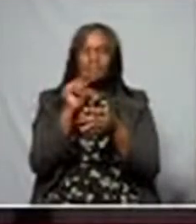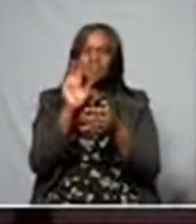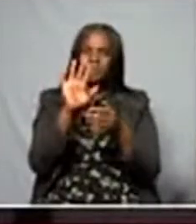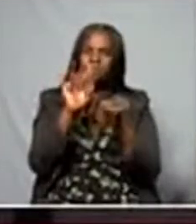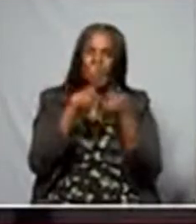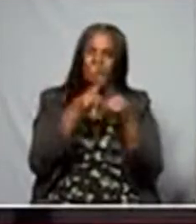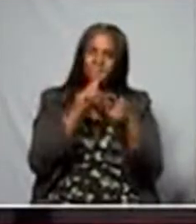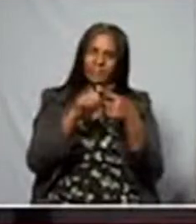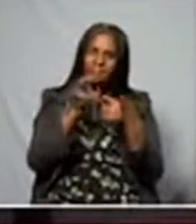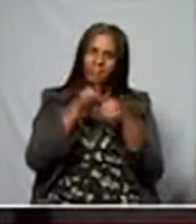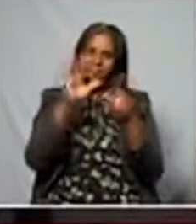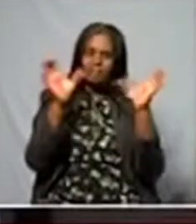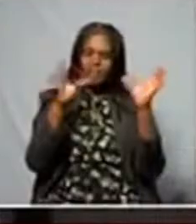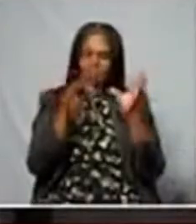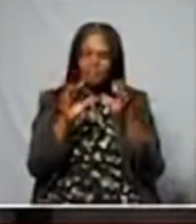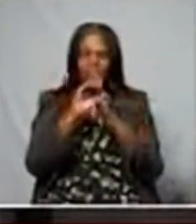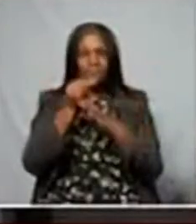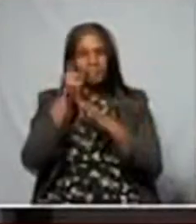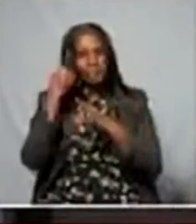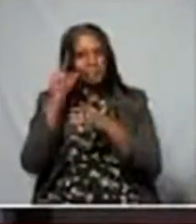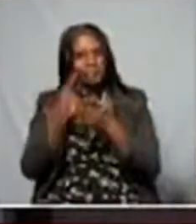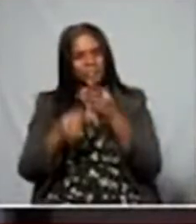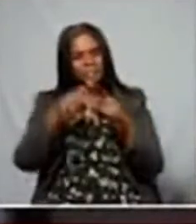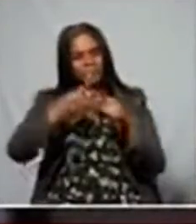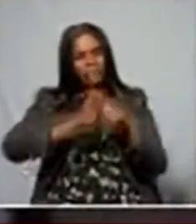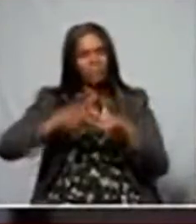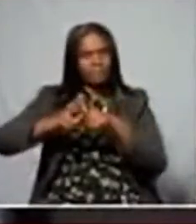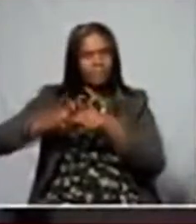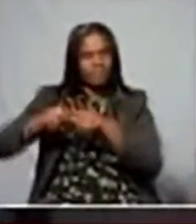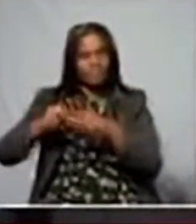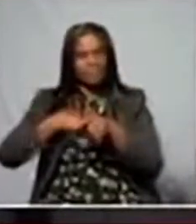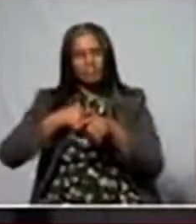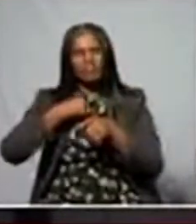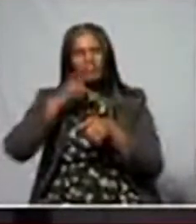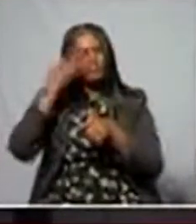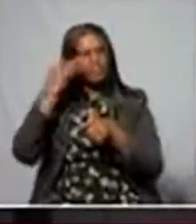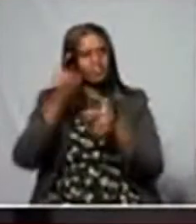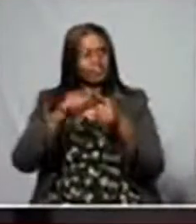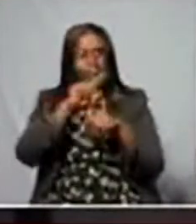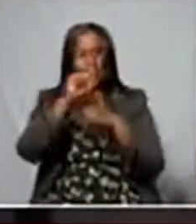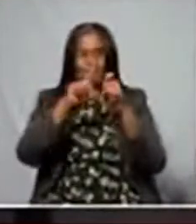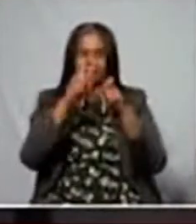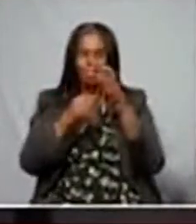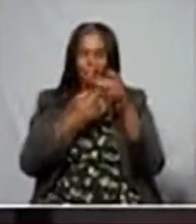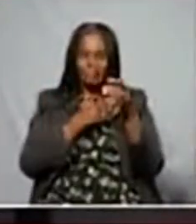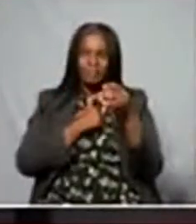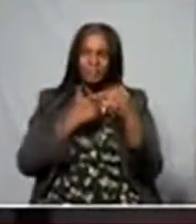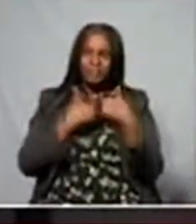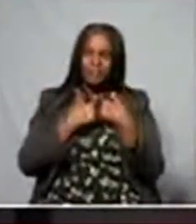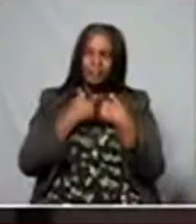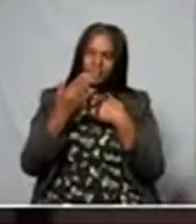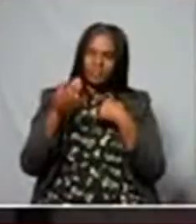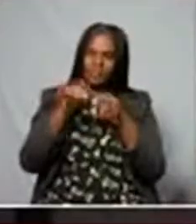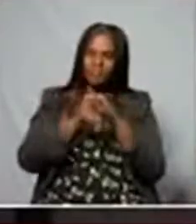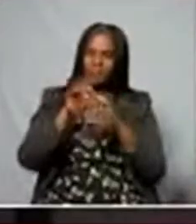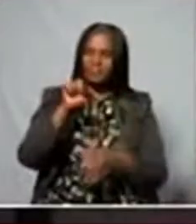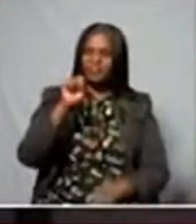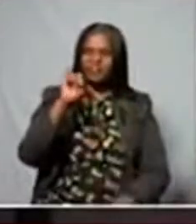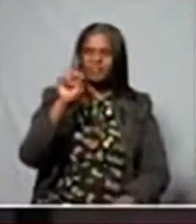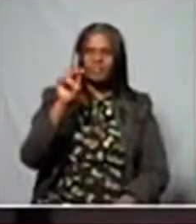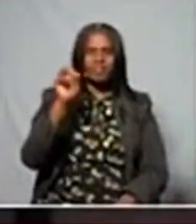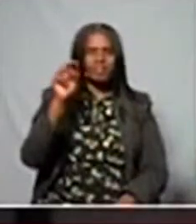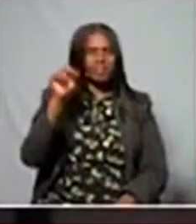from the community or it was for maintenance, I don't know. But the question that I have is, in Skongo you have got quite a number of